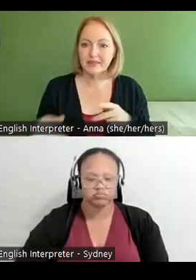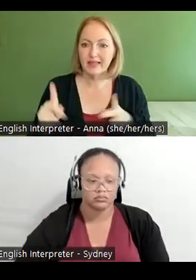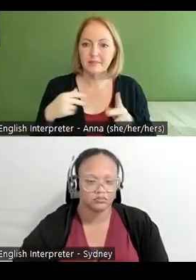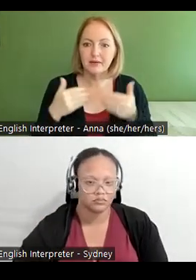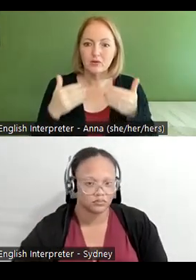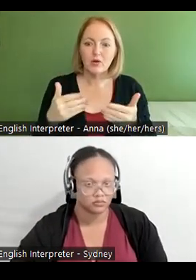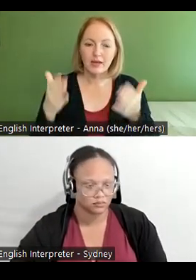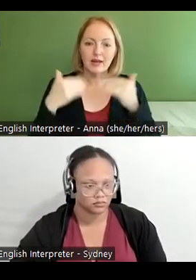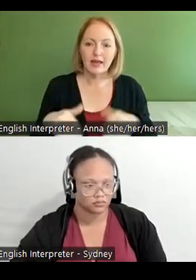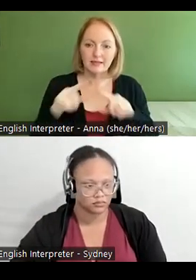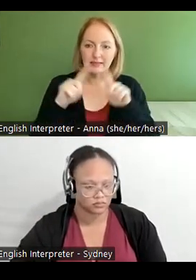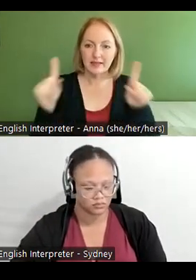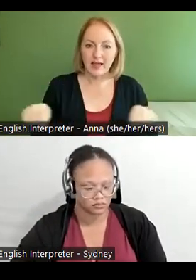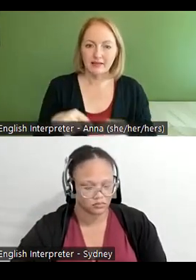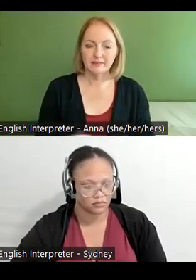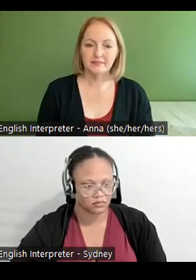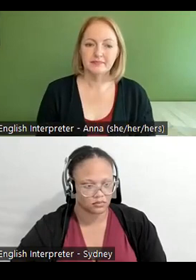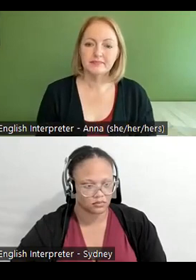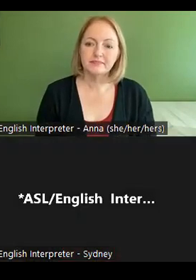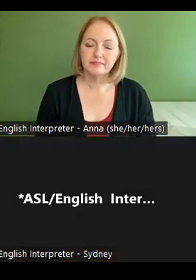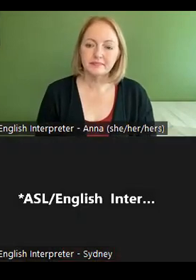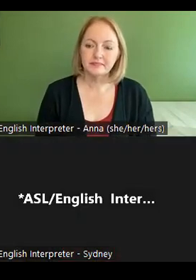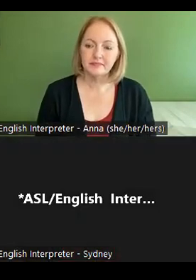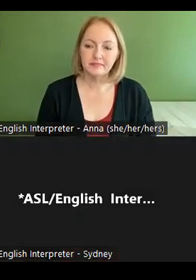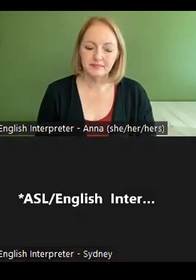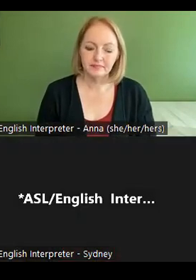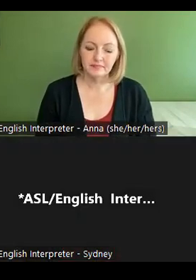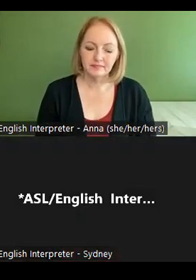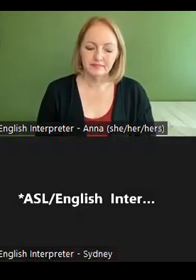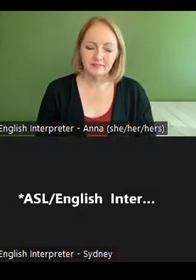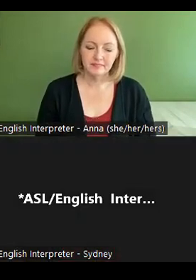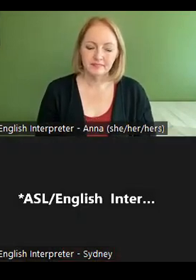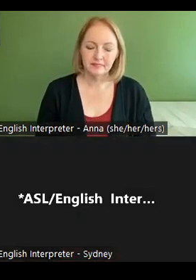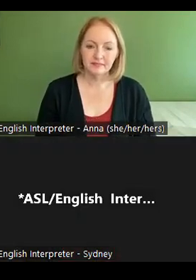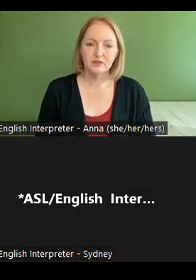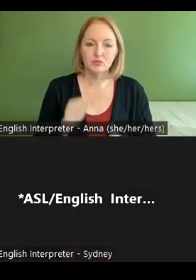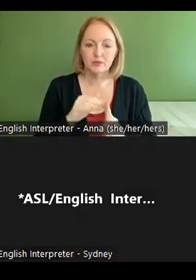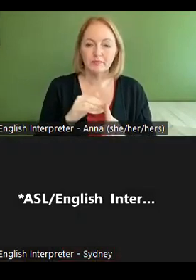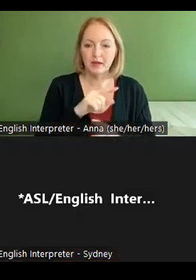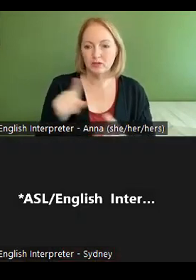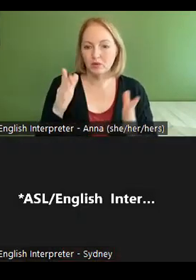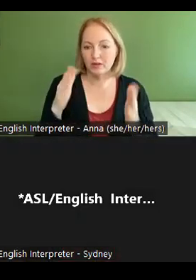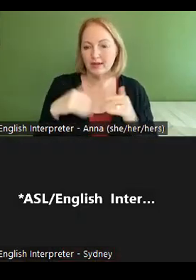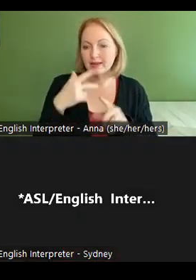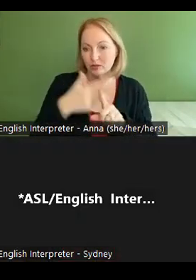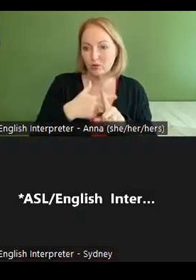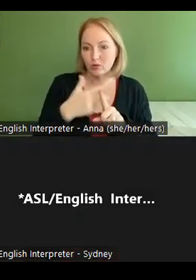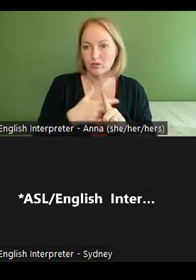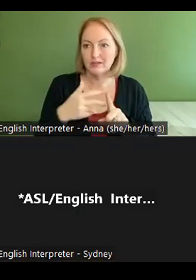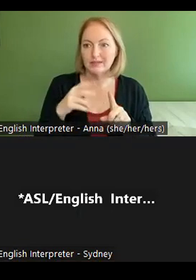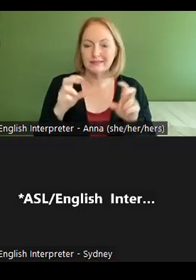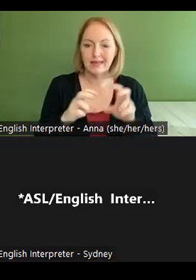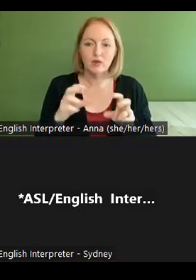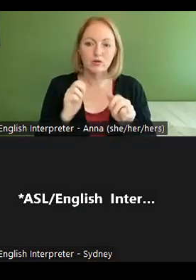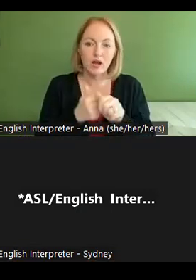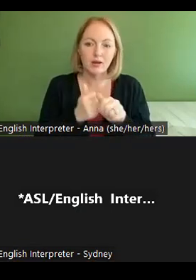the next slide. So as a reminder then, our next quarterly stakeholder